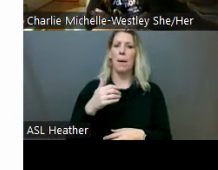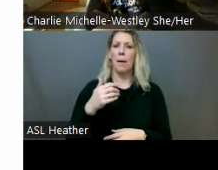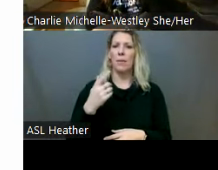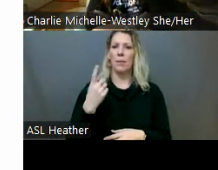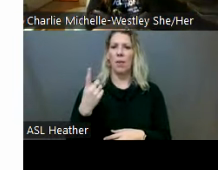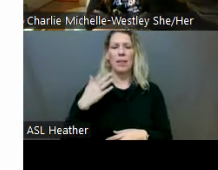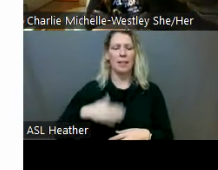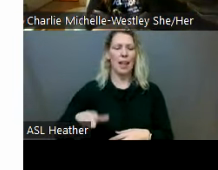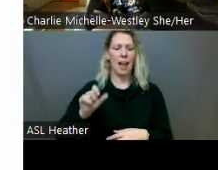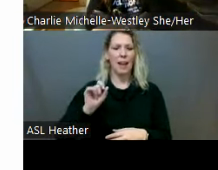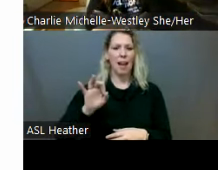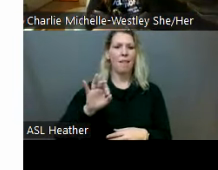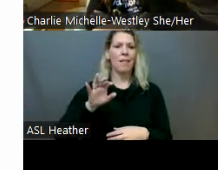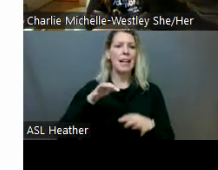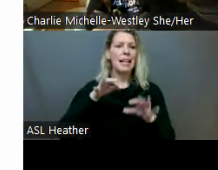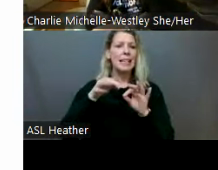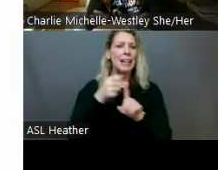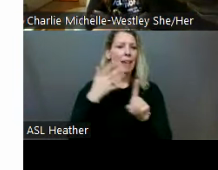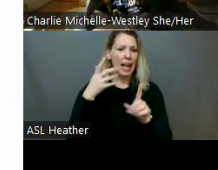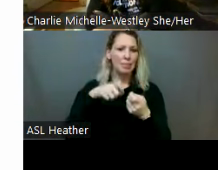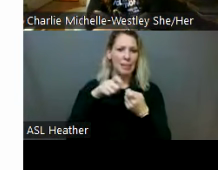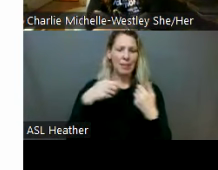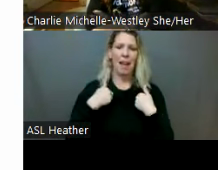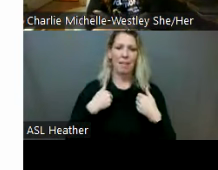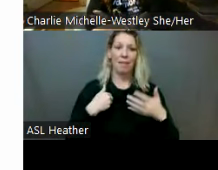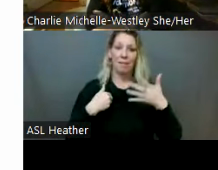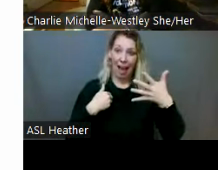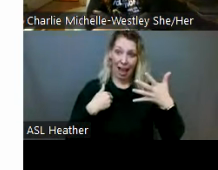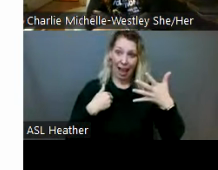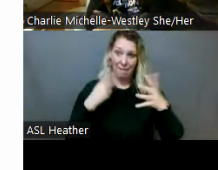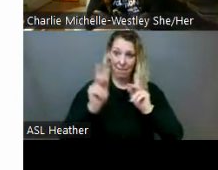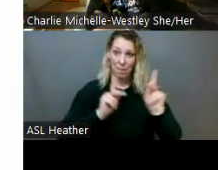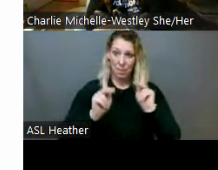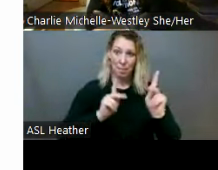the defining specifically that we should have 5 people on